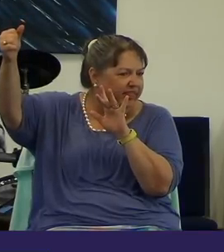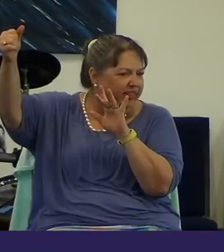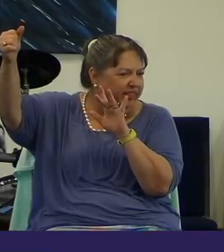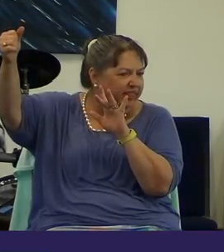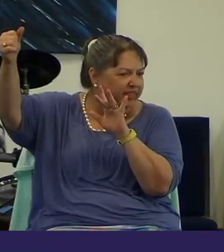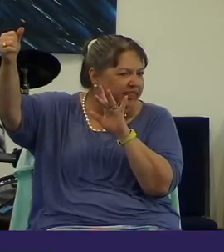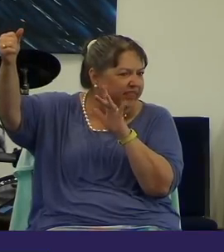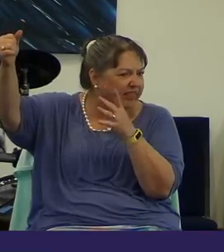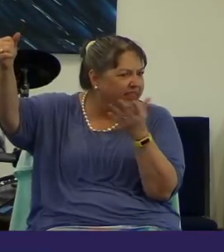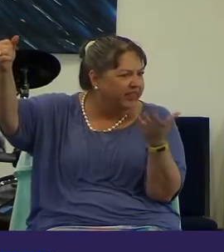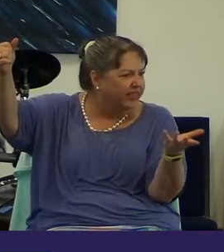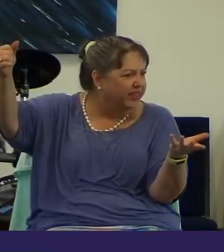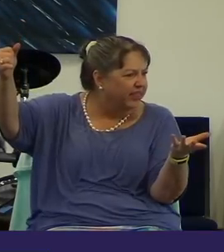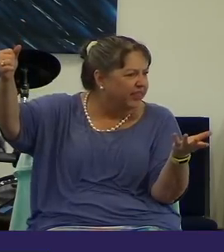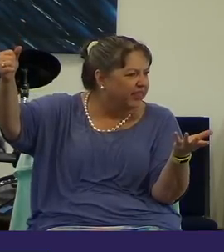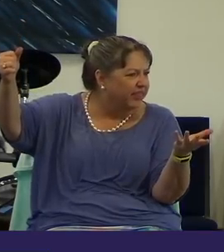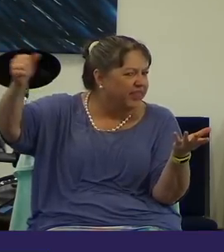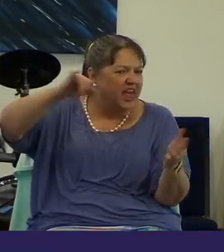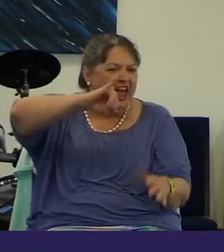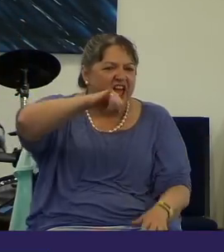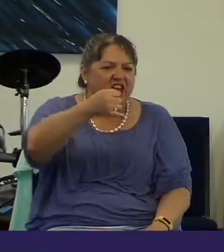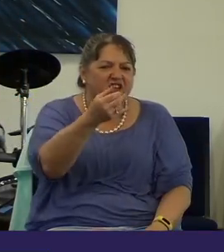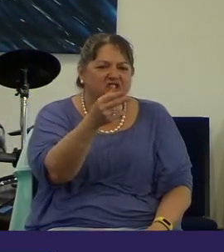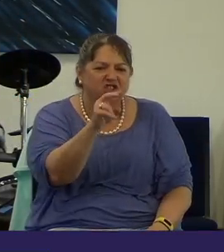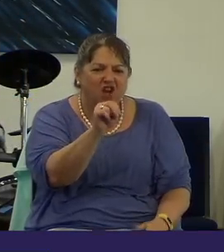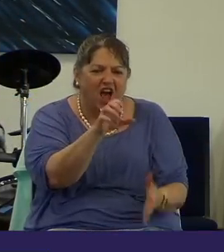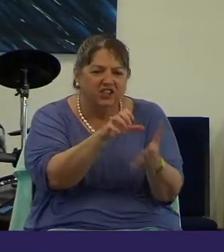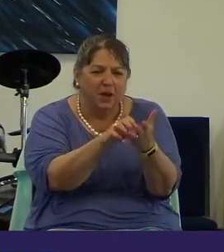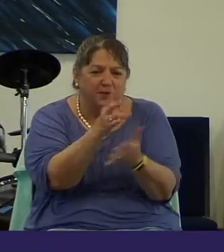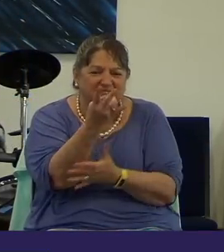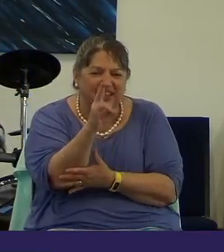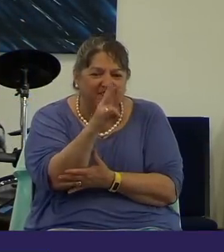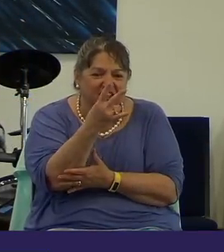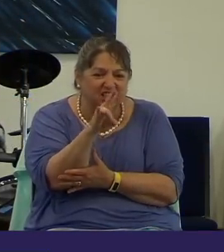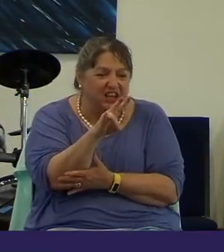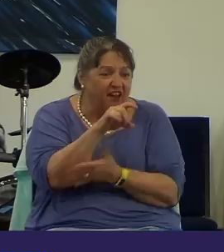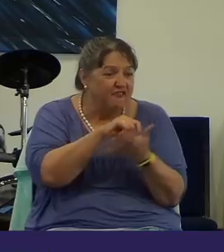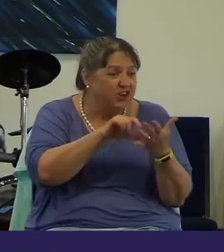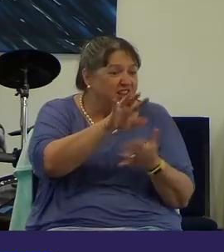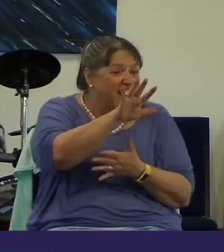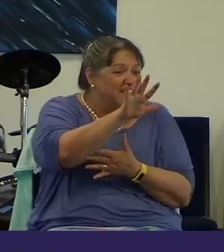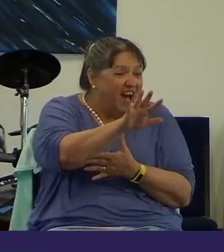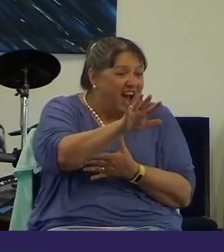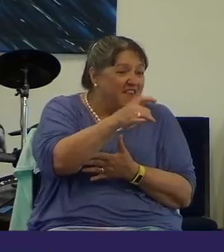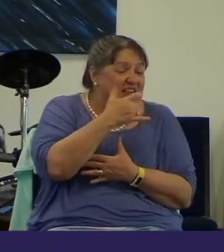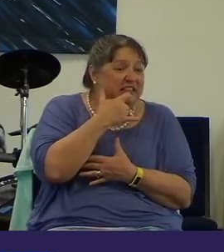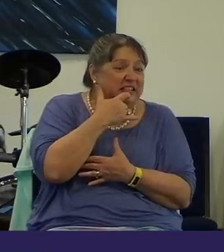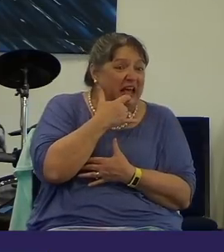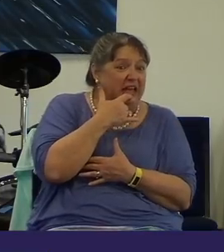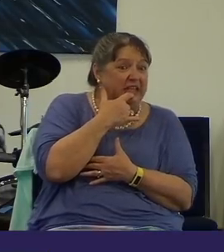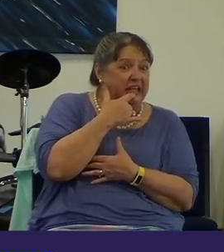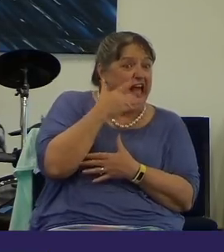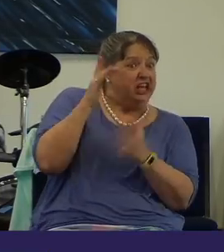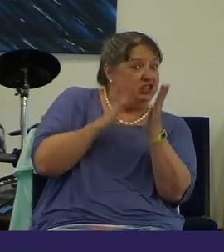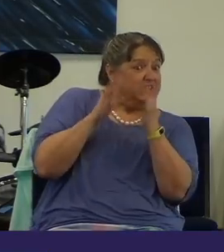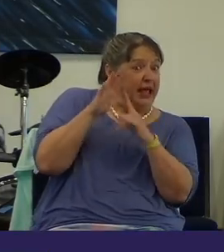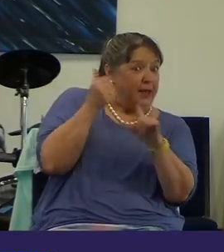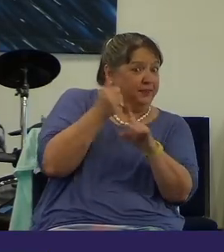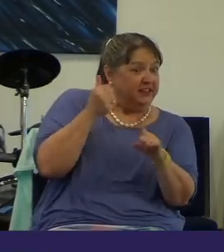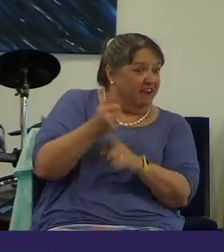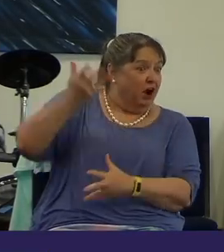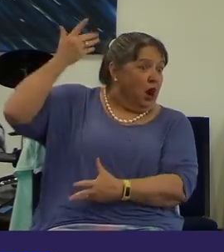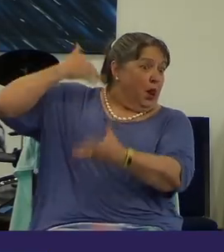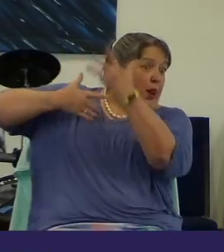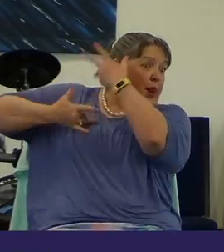What's challenging here is that in John 17:5, Jesus declares that he was with God the Father from the foundations of the